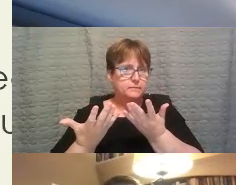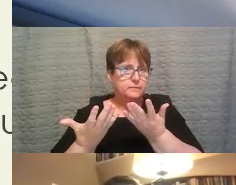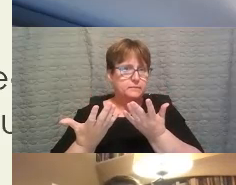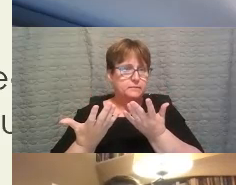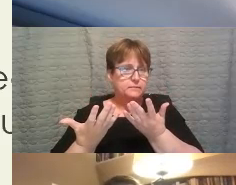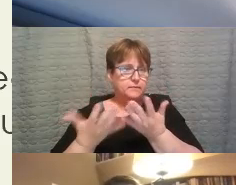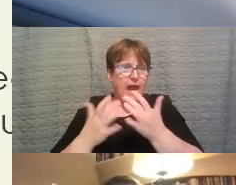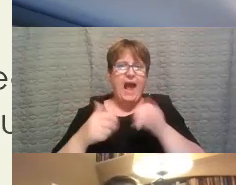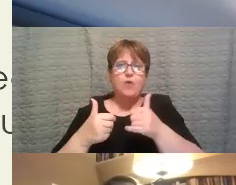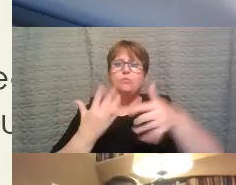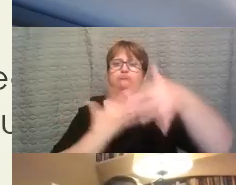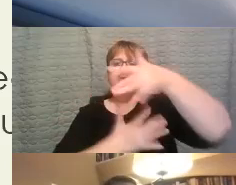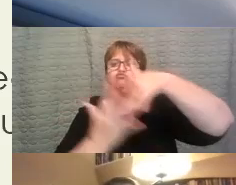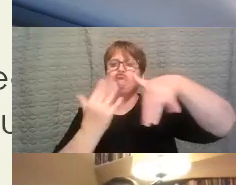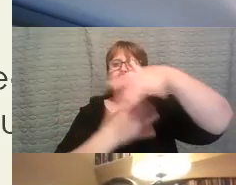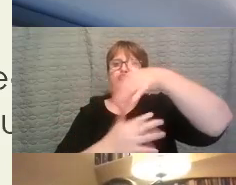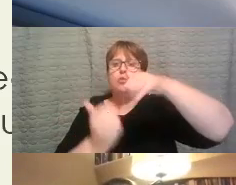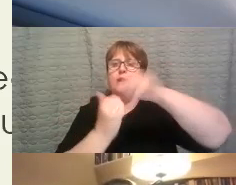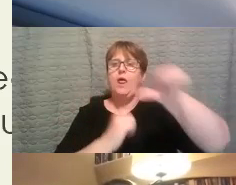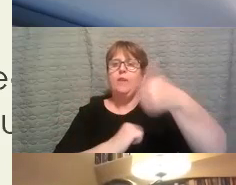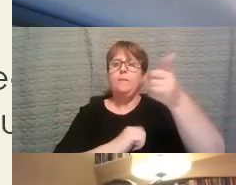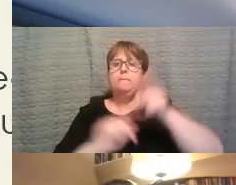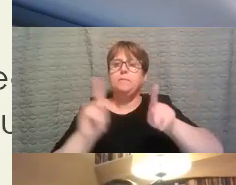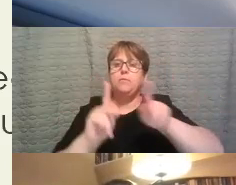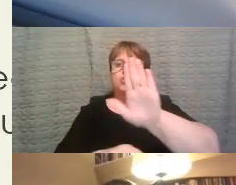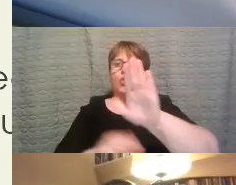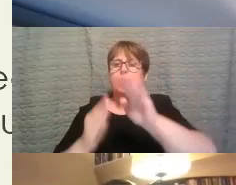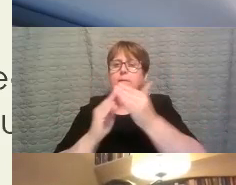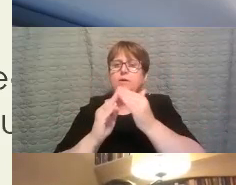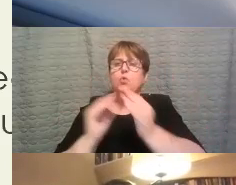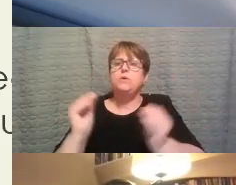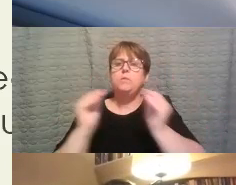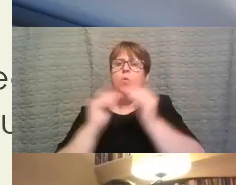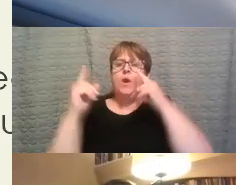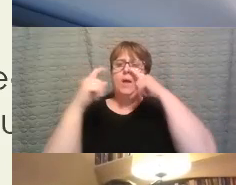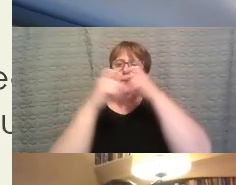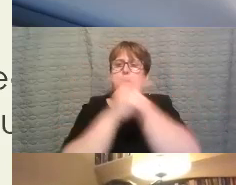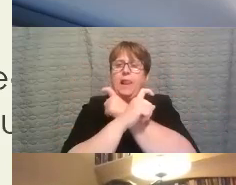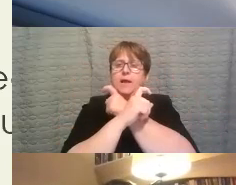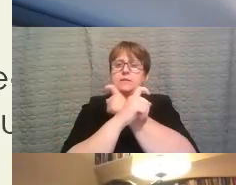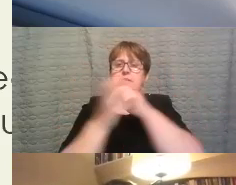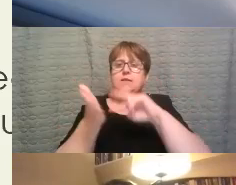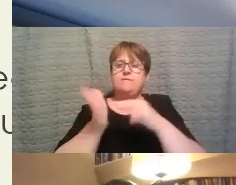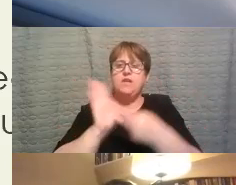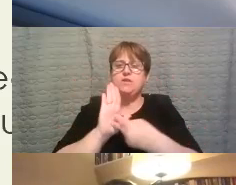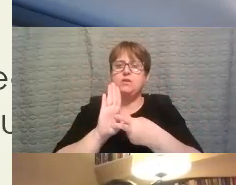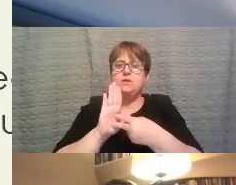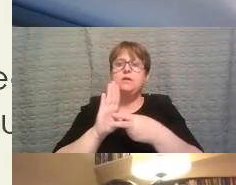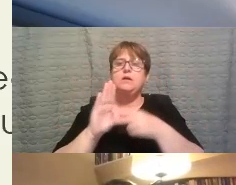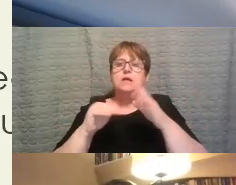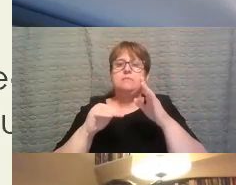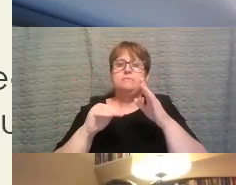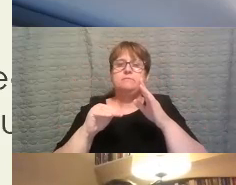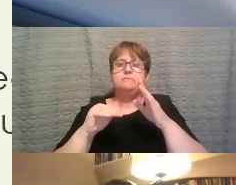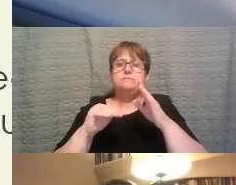others in a community. So it's a more complex definition than the definition of